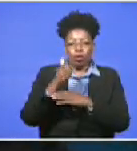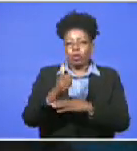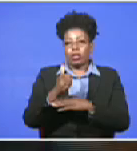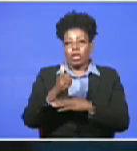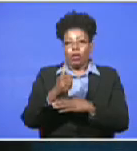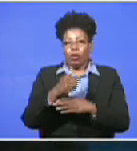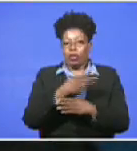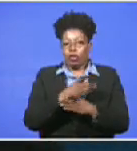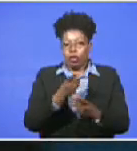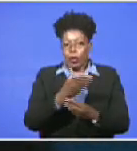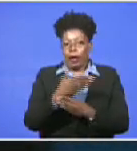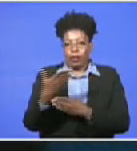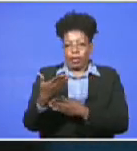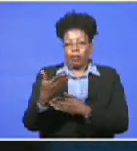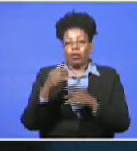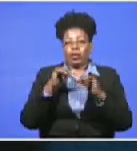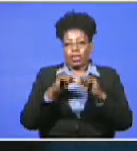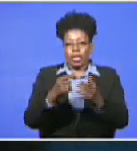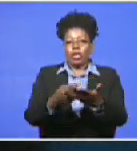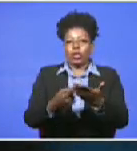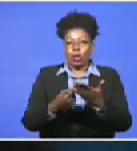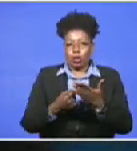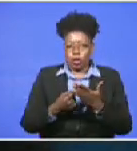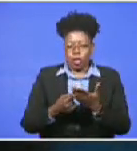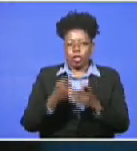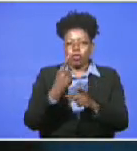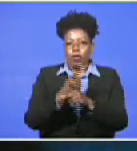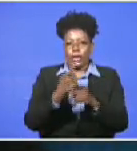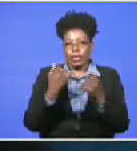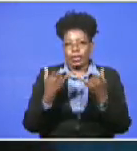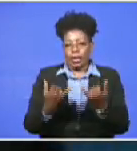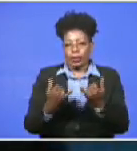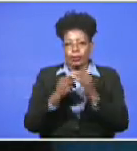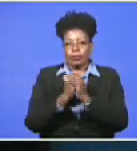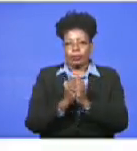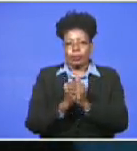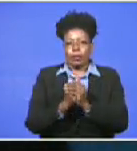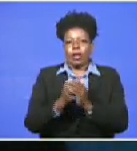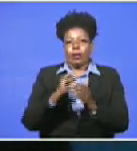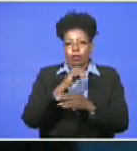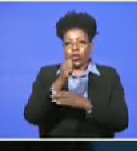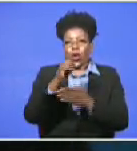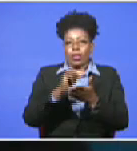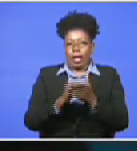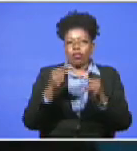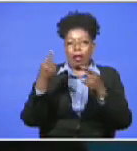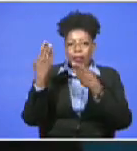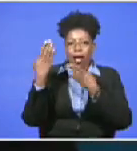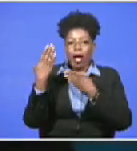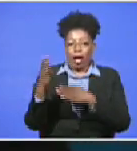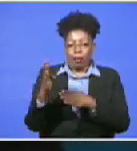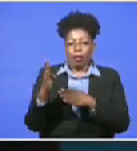everything as well, but it's still on the negotiation stage at this particular time. But I'm convinced that Grand Bahama